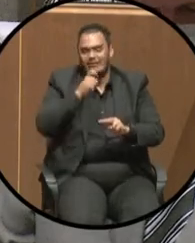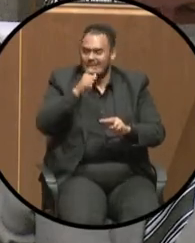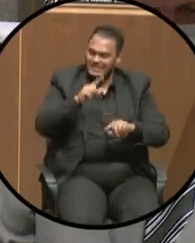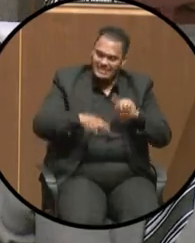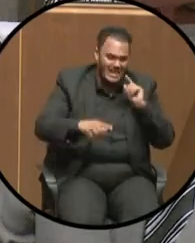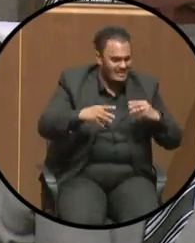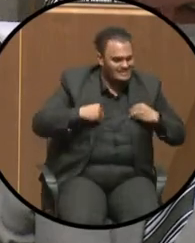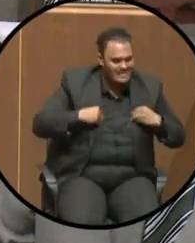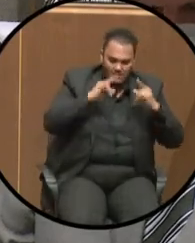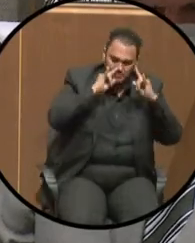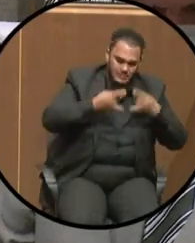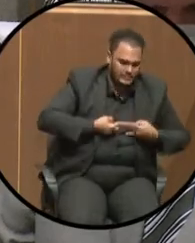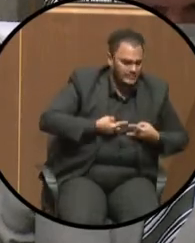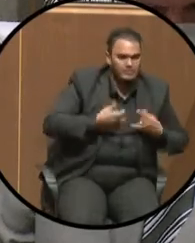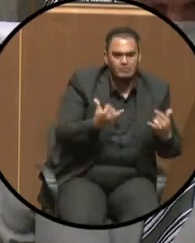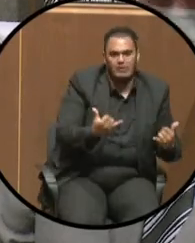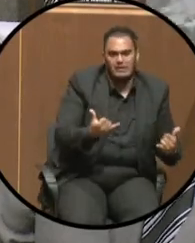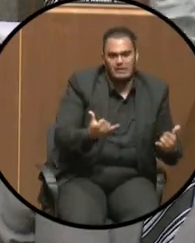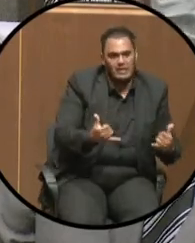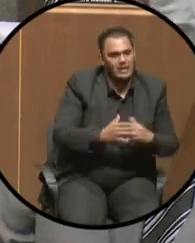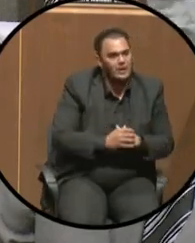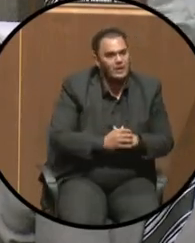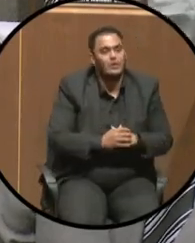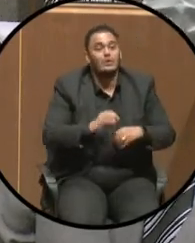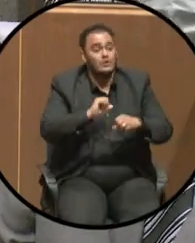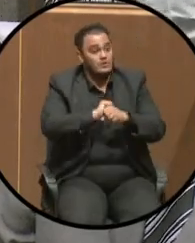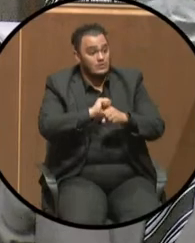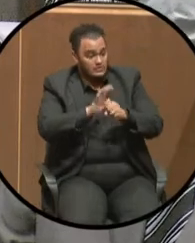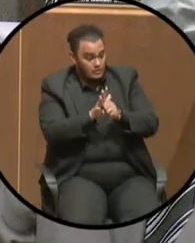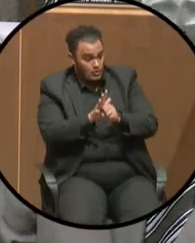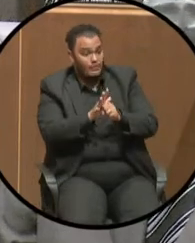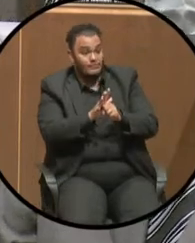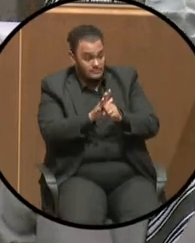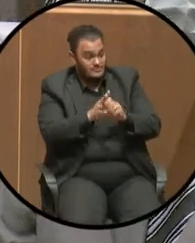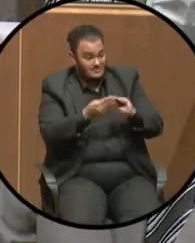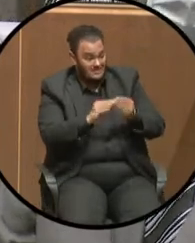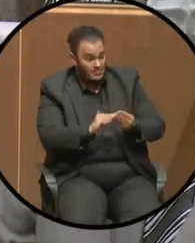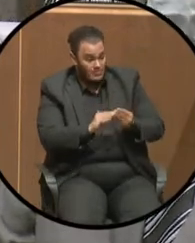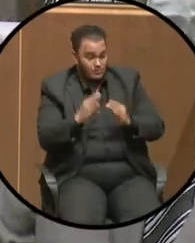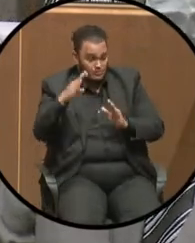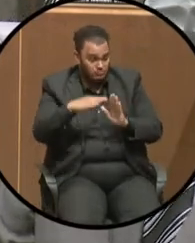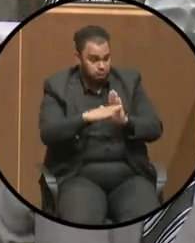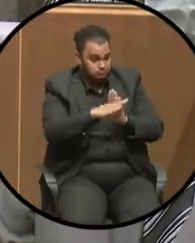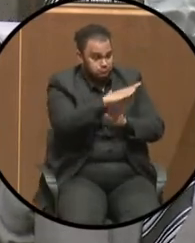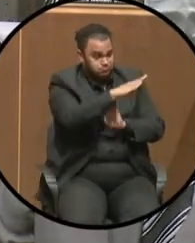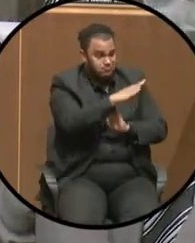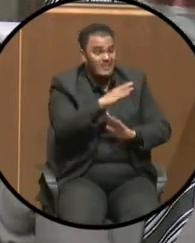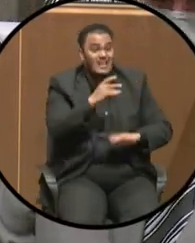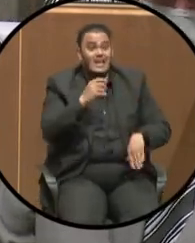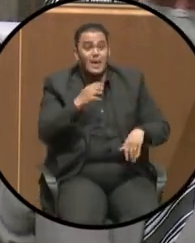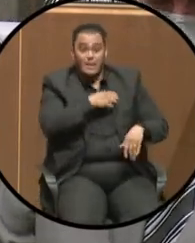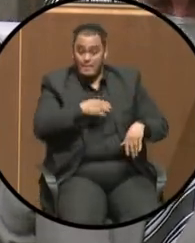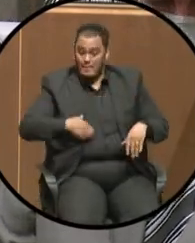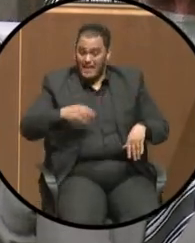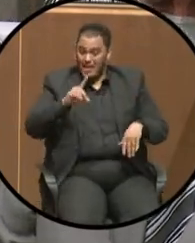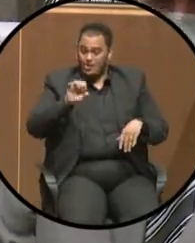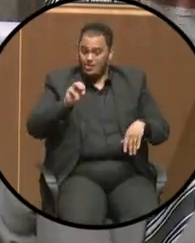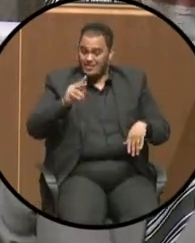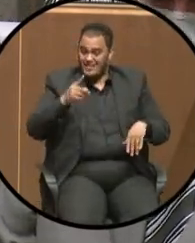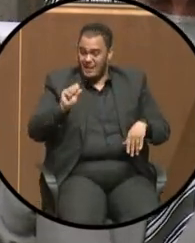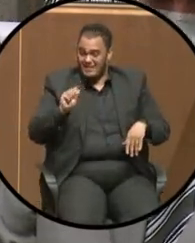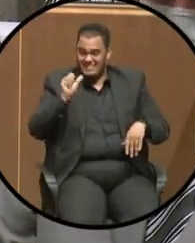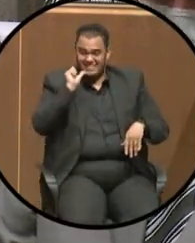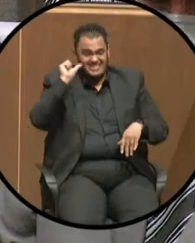time. Cases are on the rise. Mayor Demings just yesterday changed his recommendation, and all